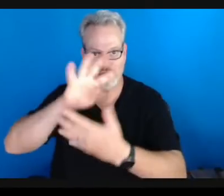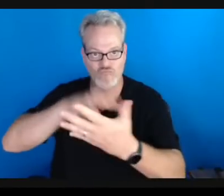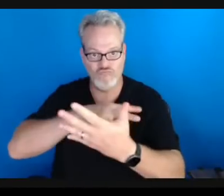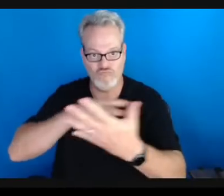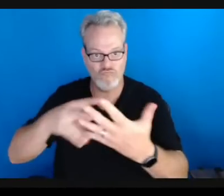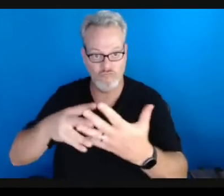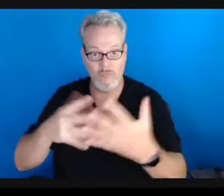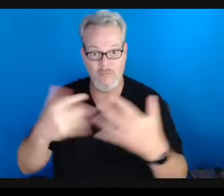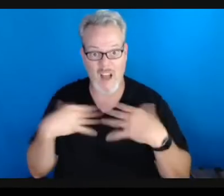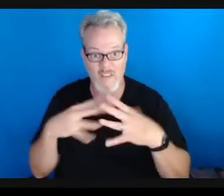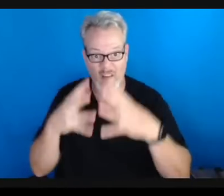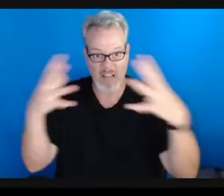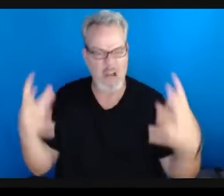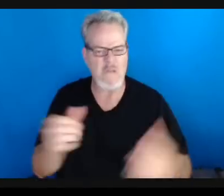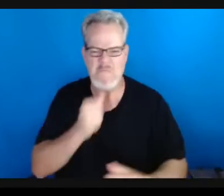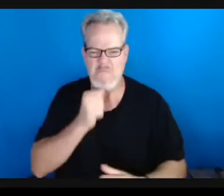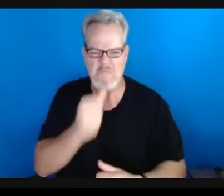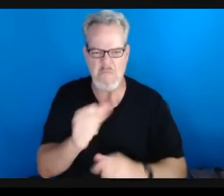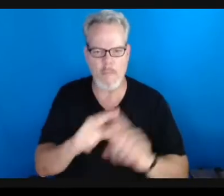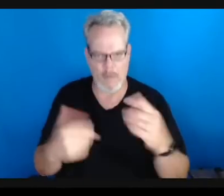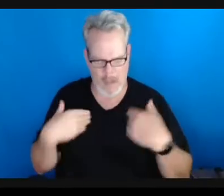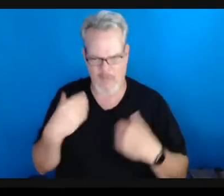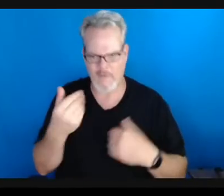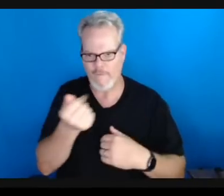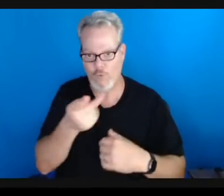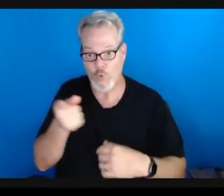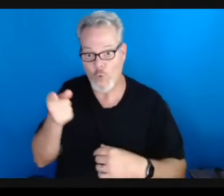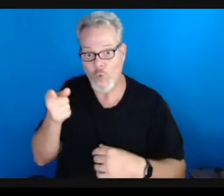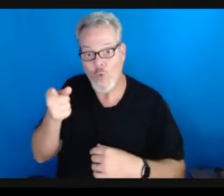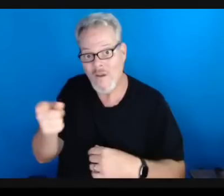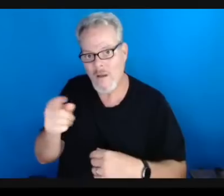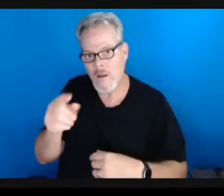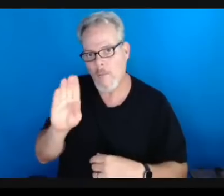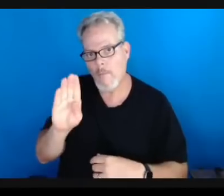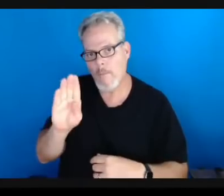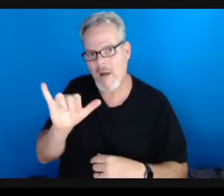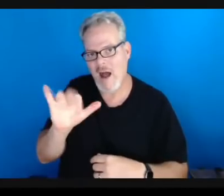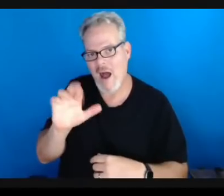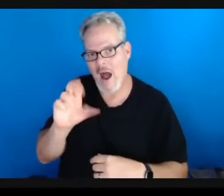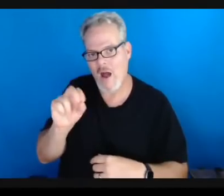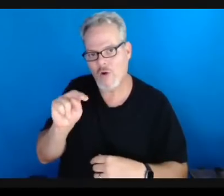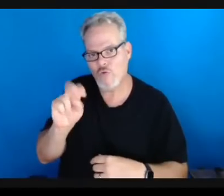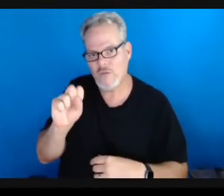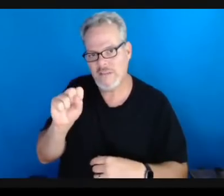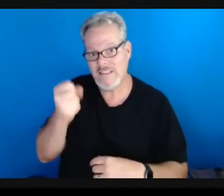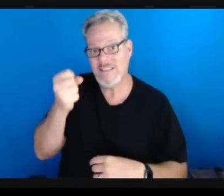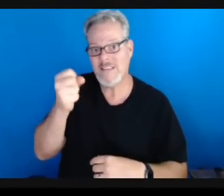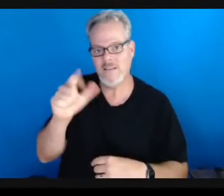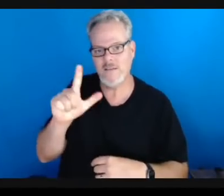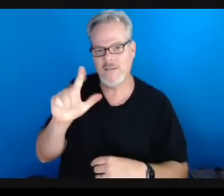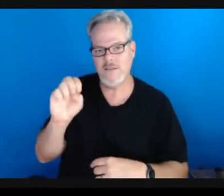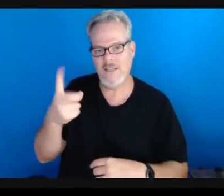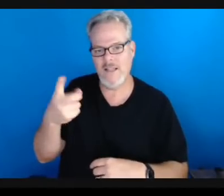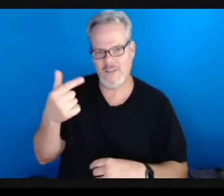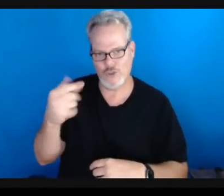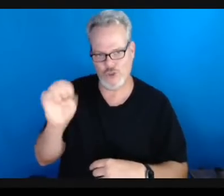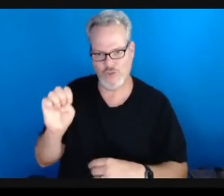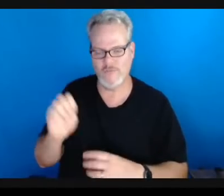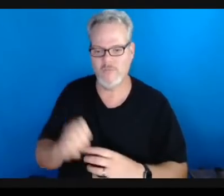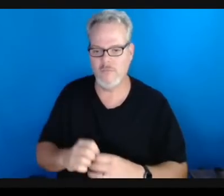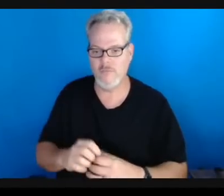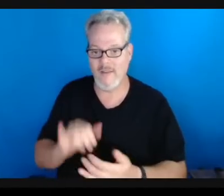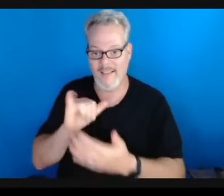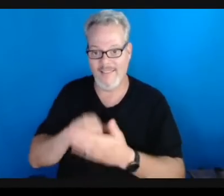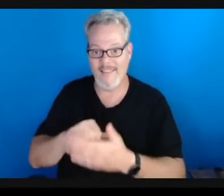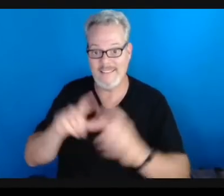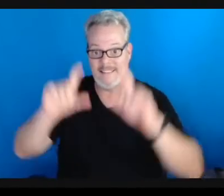a few around the summit area. This one is at Byron's Ledge. And so this plot, in case you